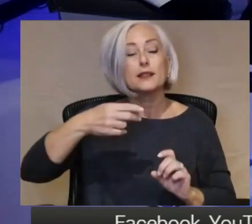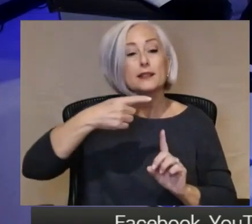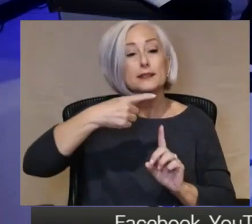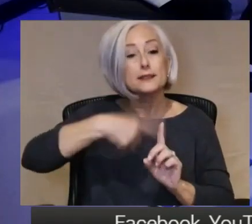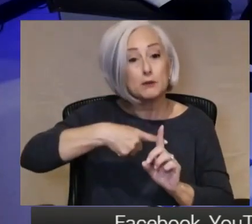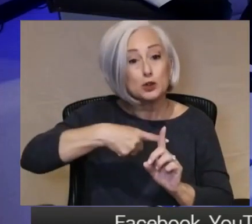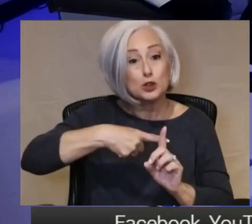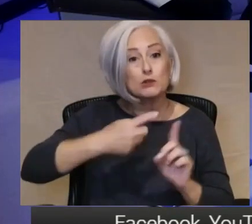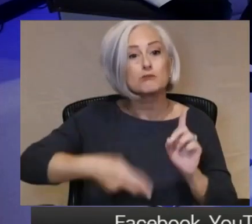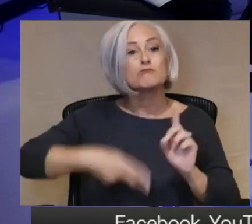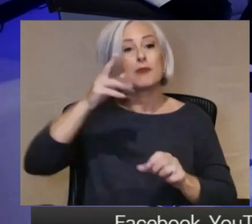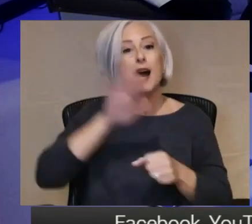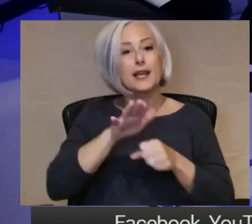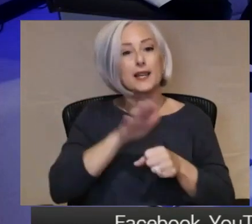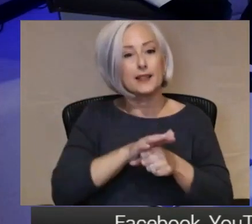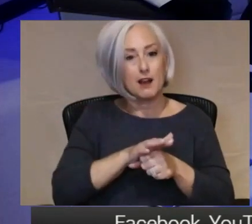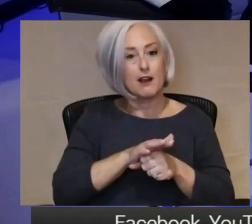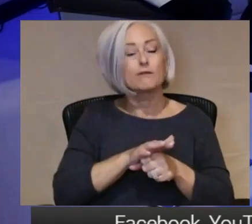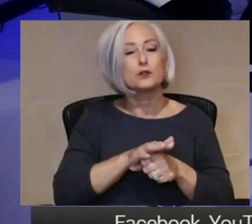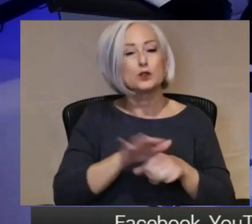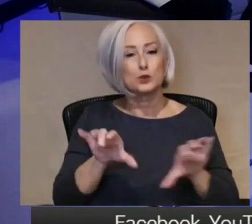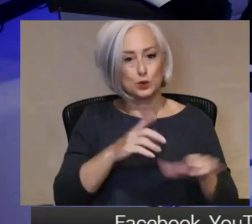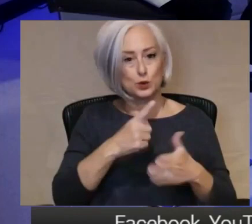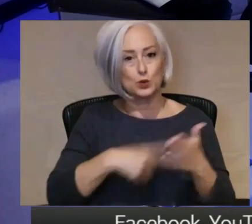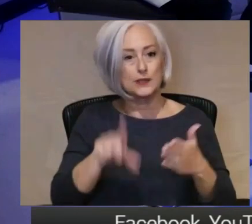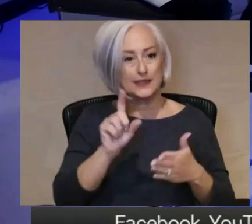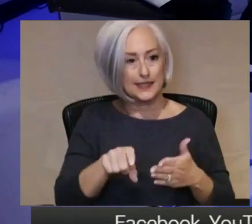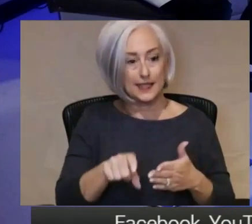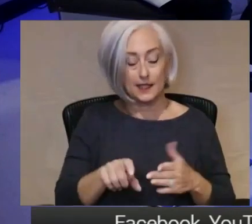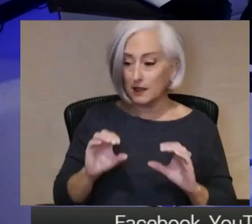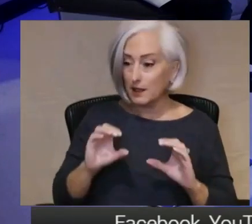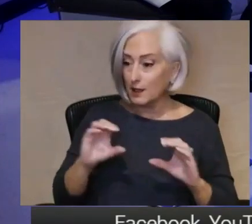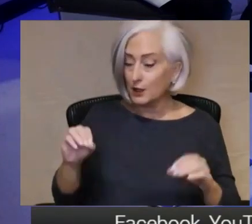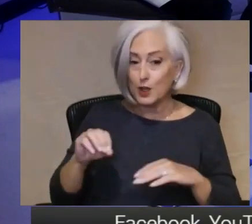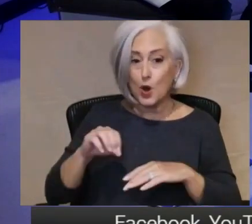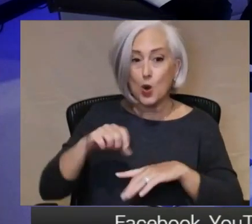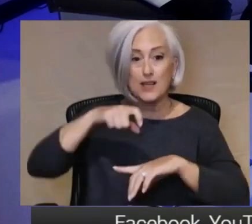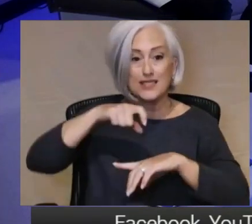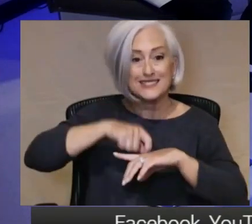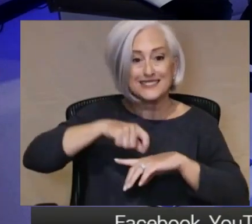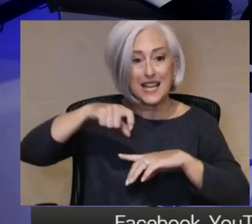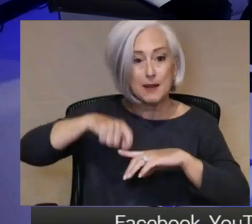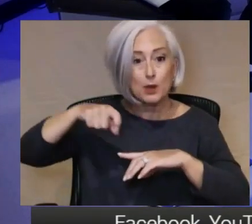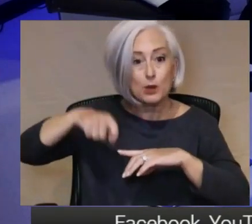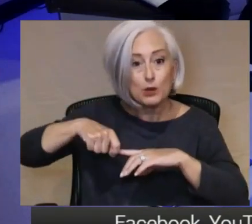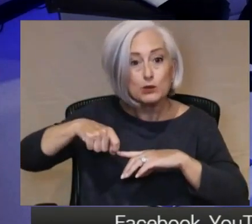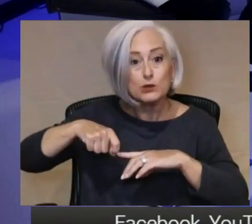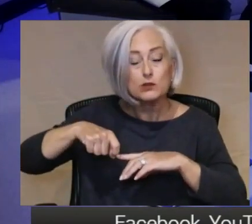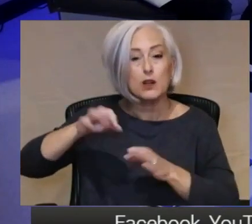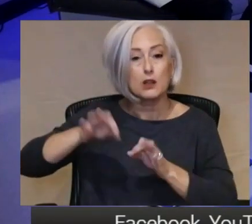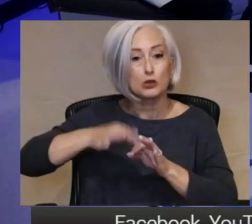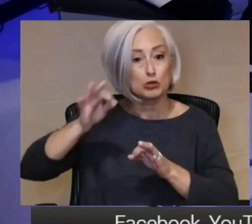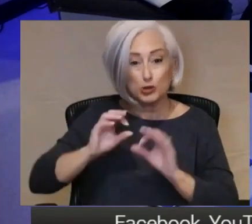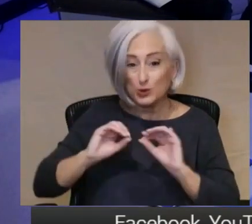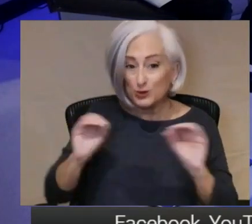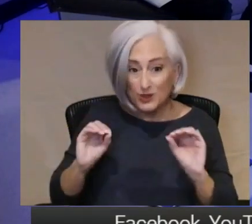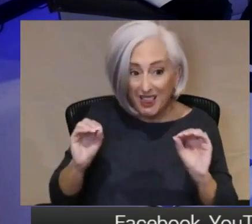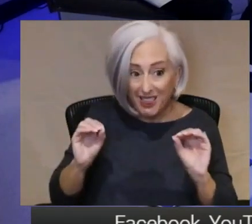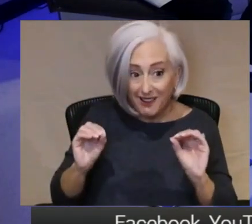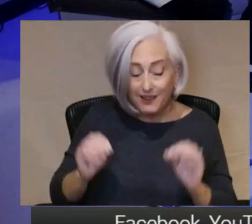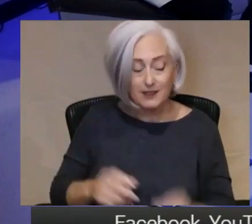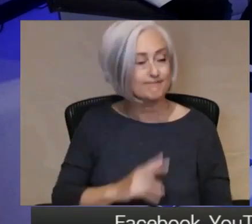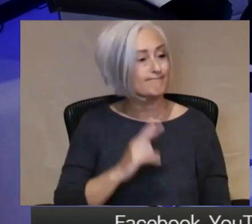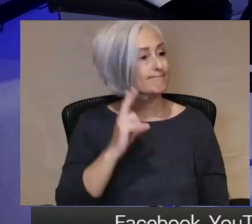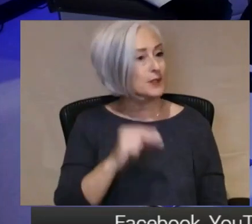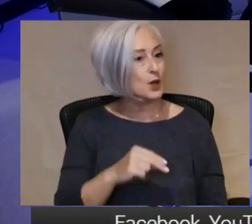cool. And there's no, cool. And there's no staples, and there's no sutures and all that. Nope. That's impressive. And man, that's come a really